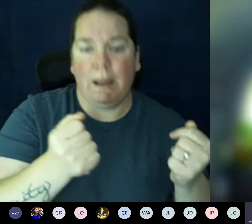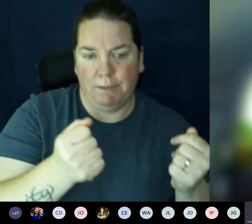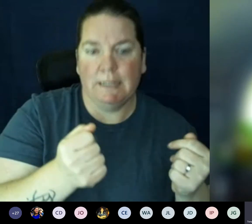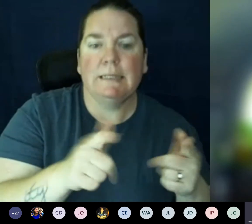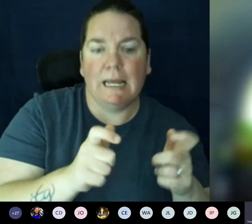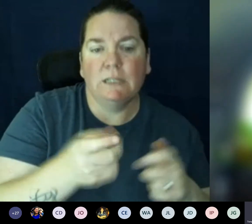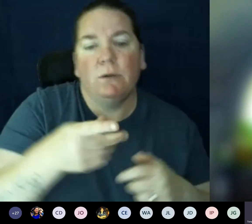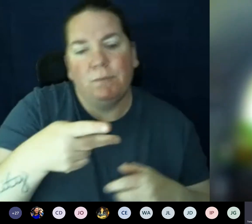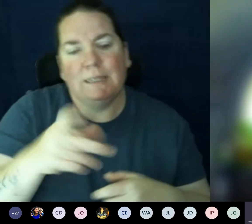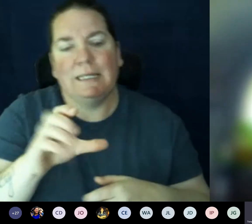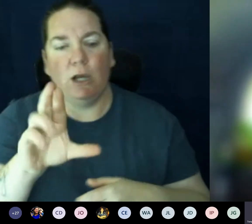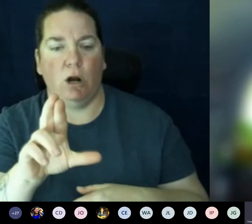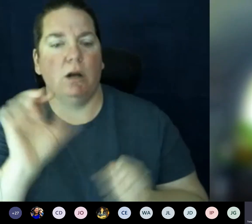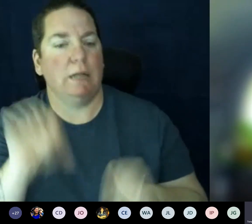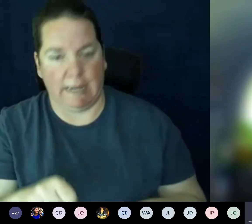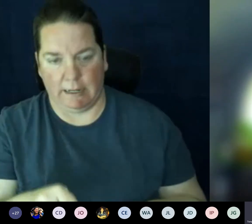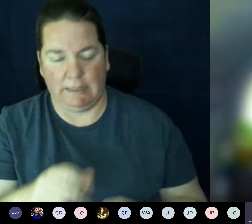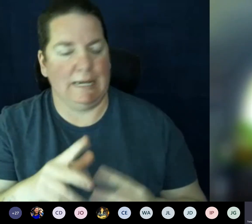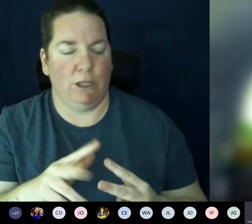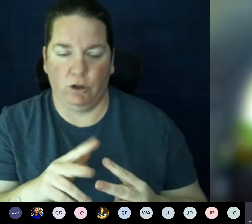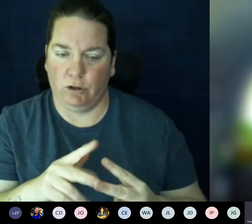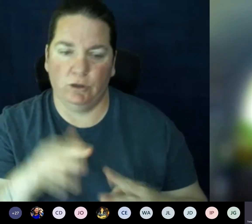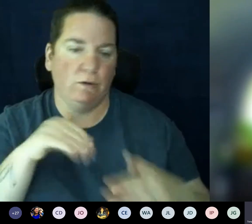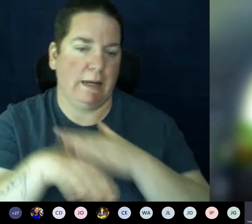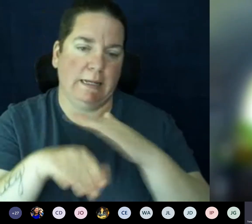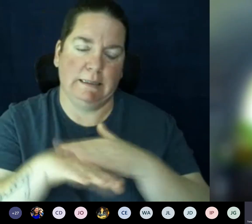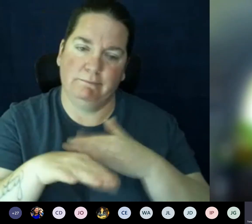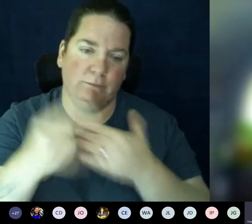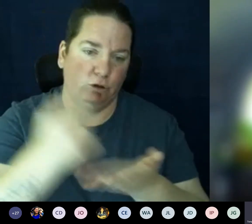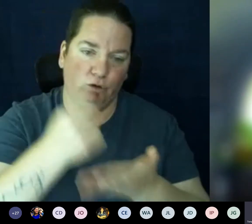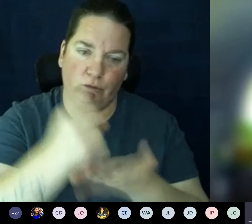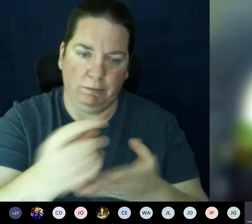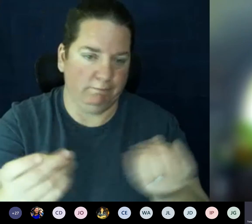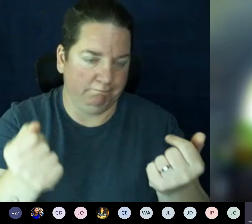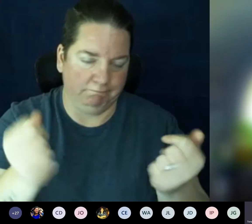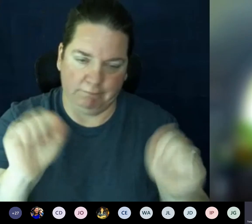test. So that would allow you to access COVID treatment.